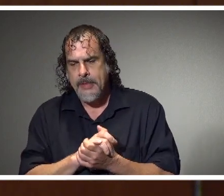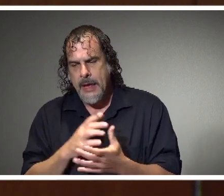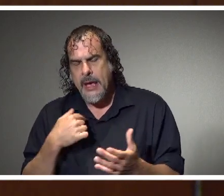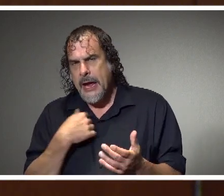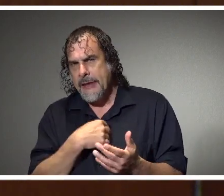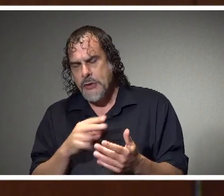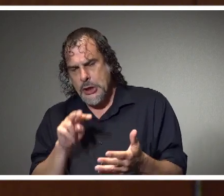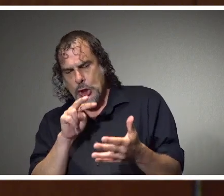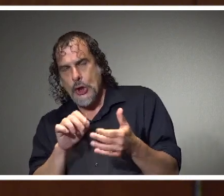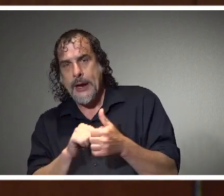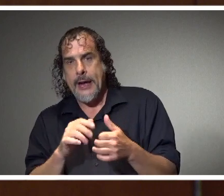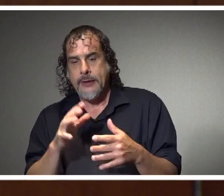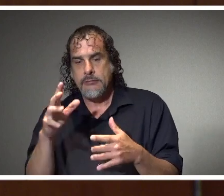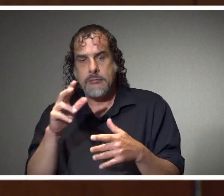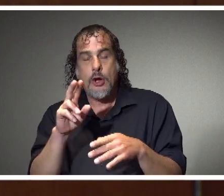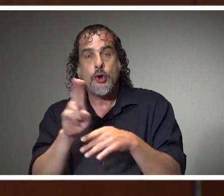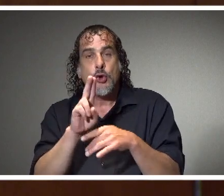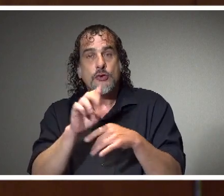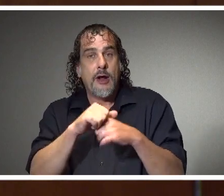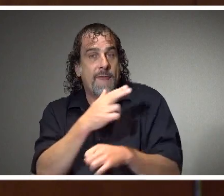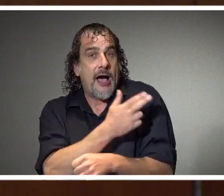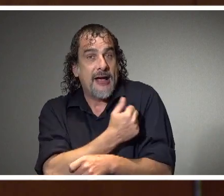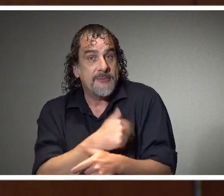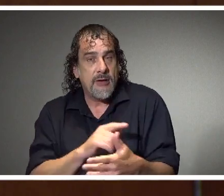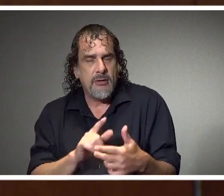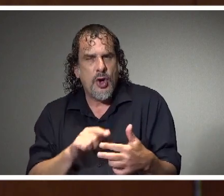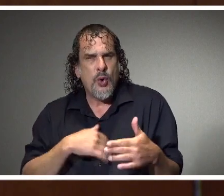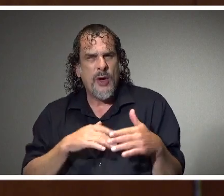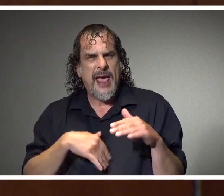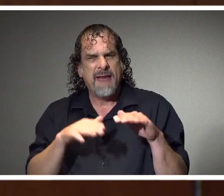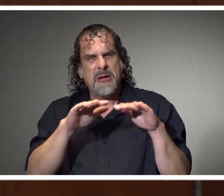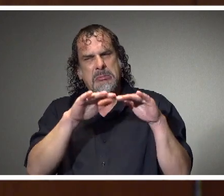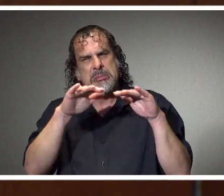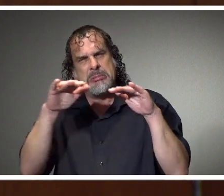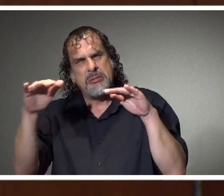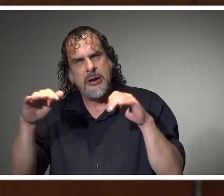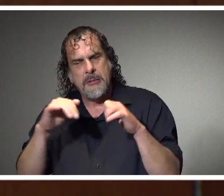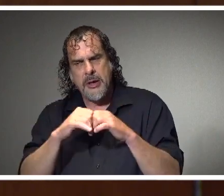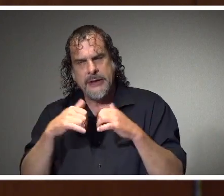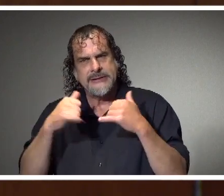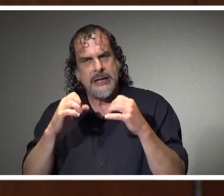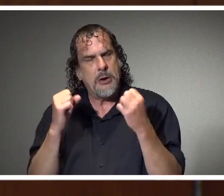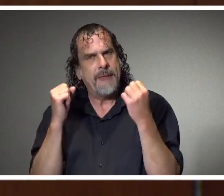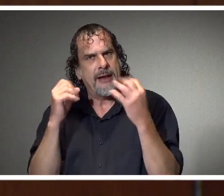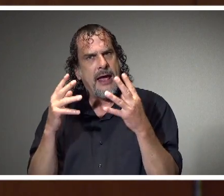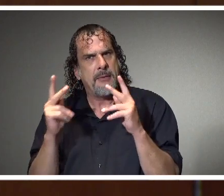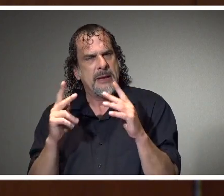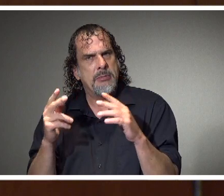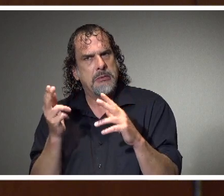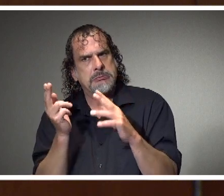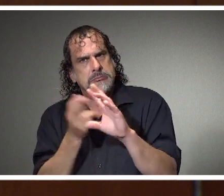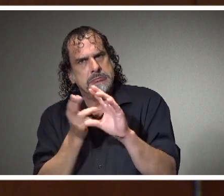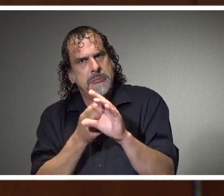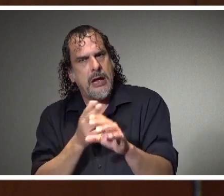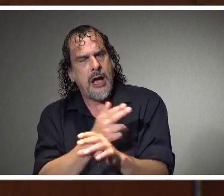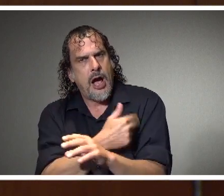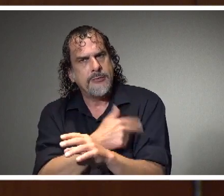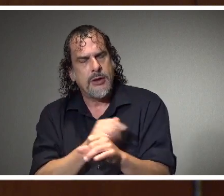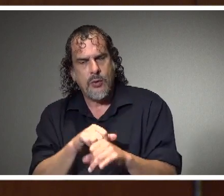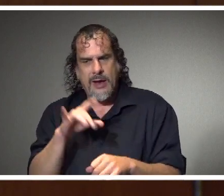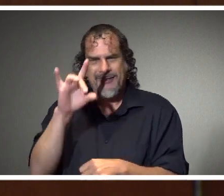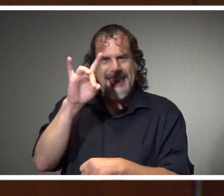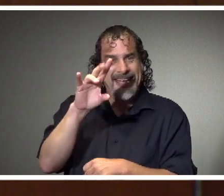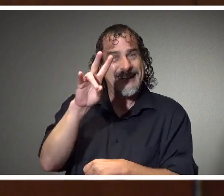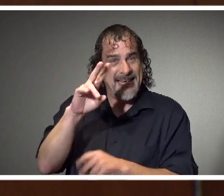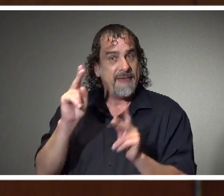hospital utilization, we do have relative stability, but we still have a lot of people being hospitalized. We have 87 COVID